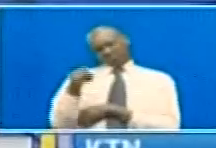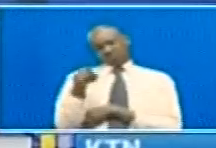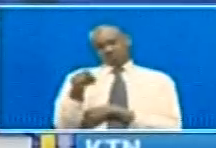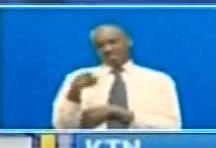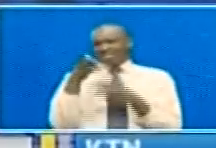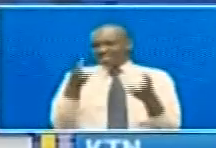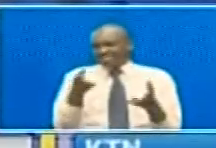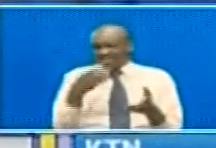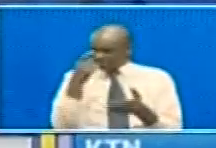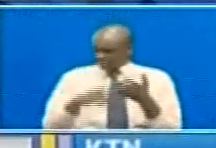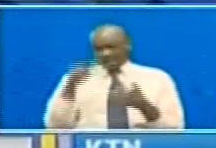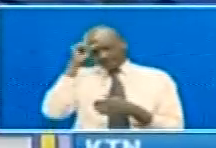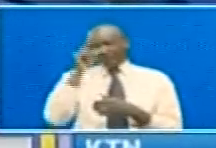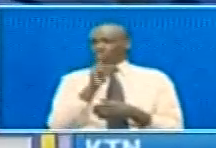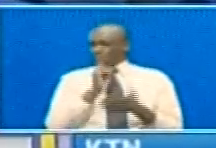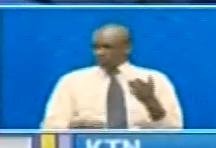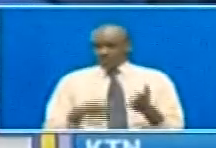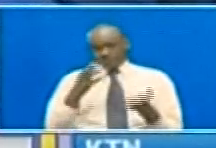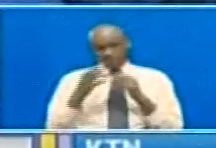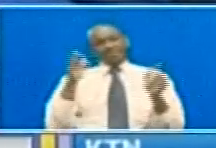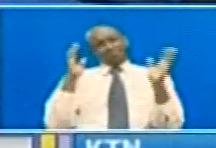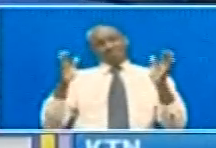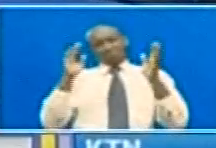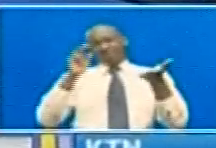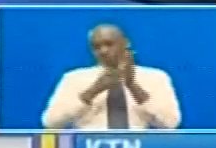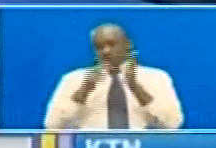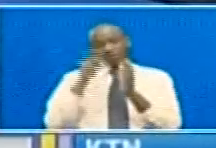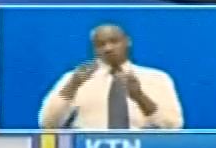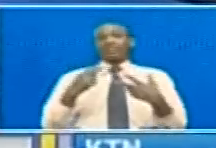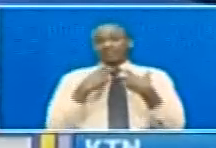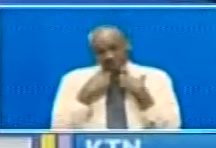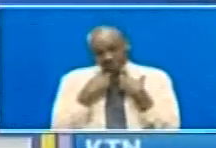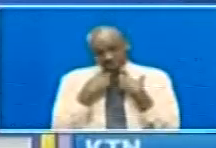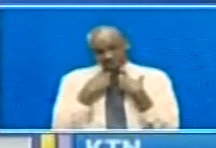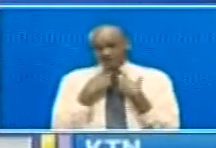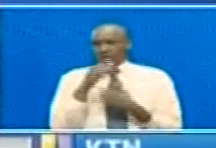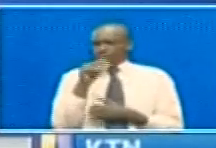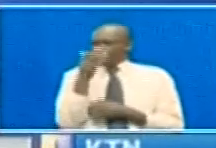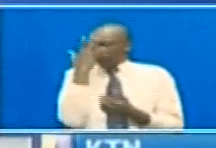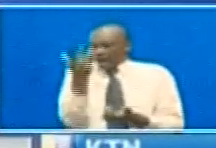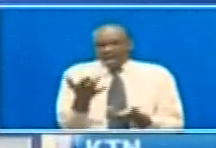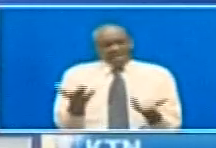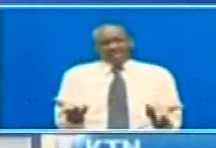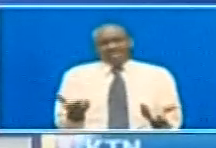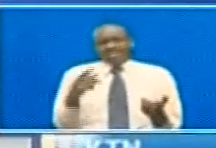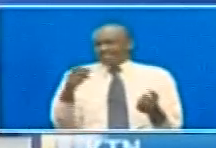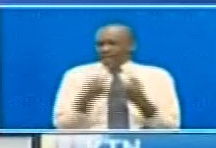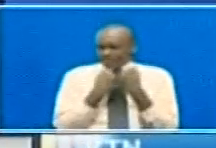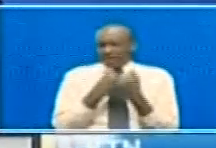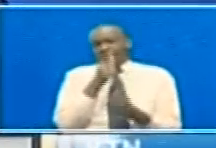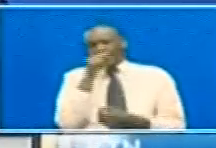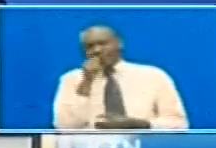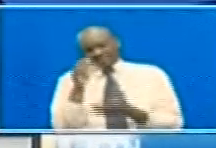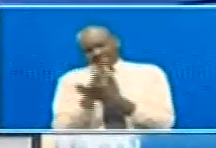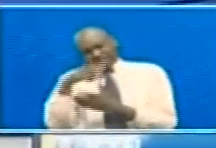of uptake, the government warns, could delay mega infrastructure projects from taking off. But just why is in the private sector buying into